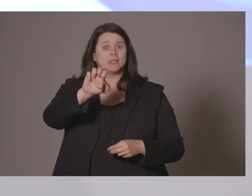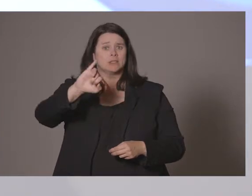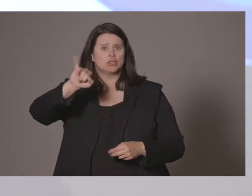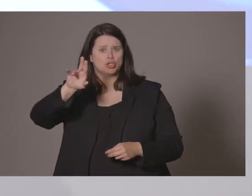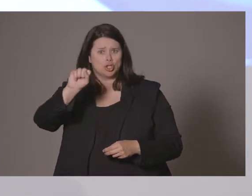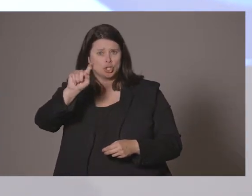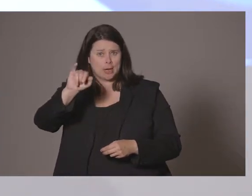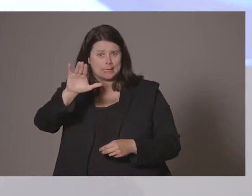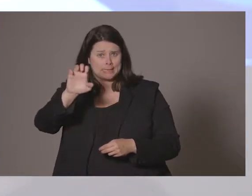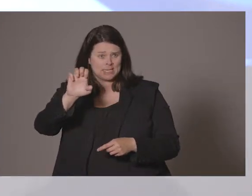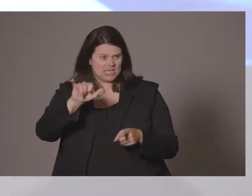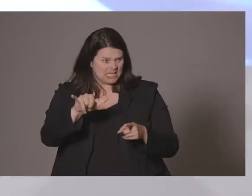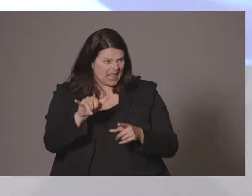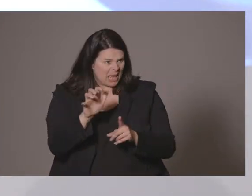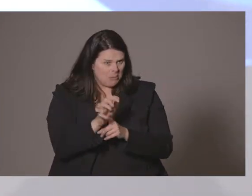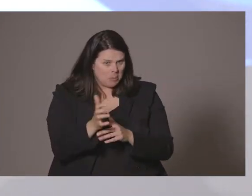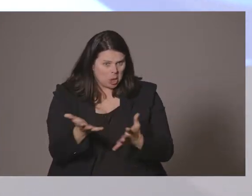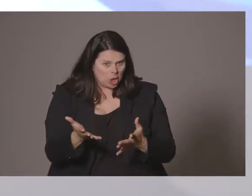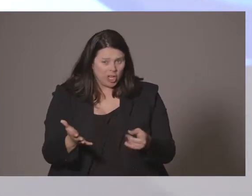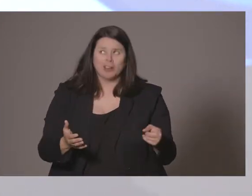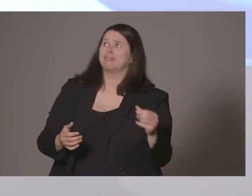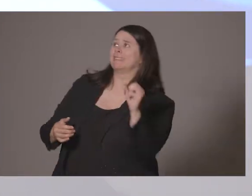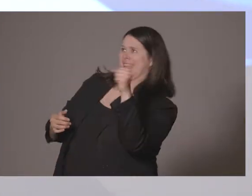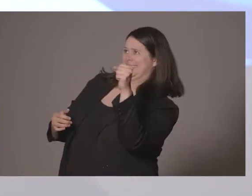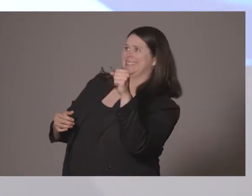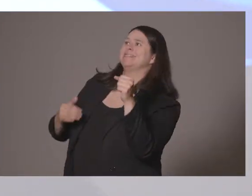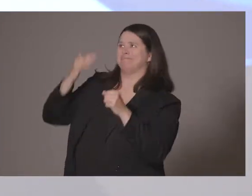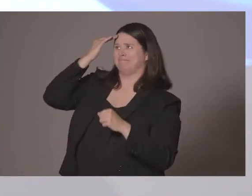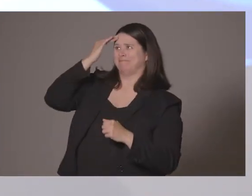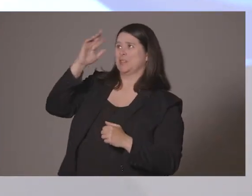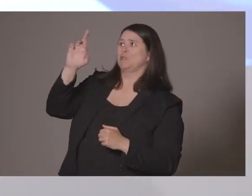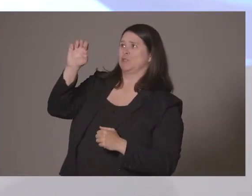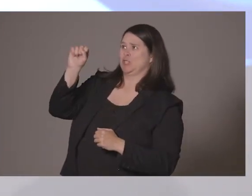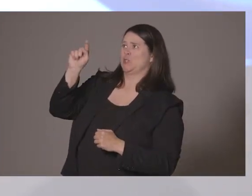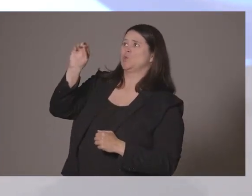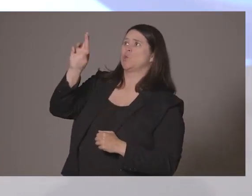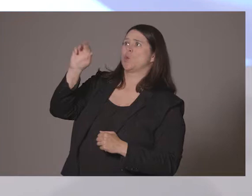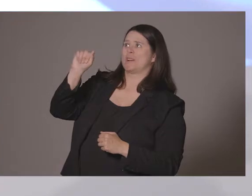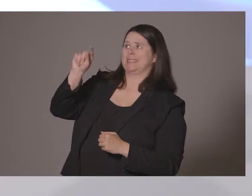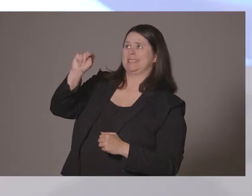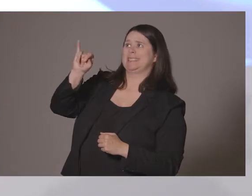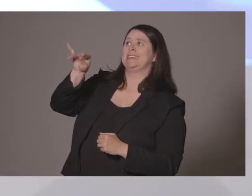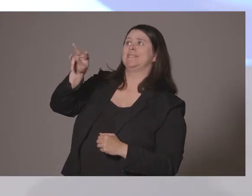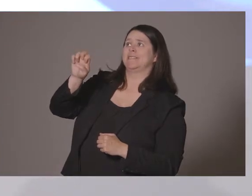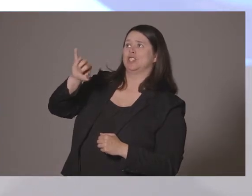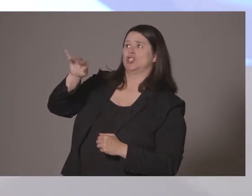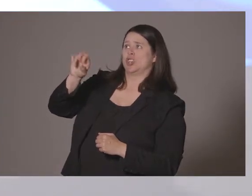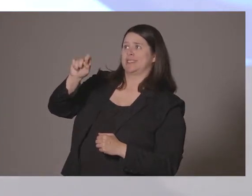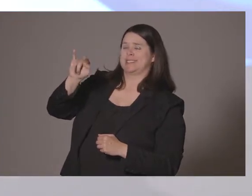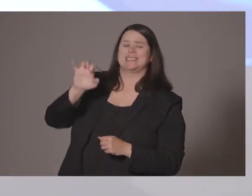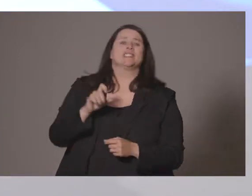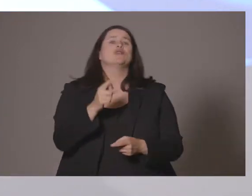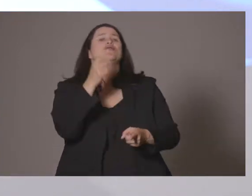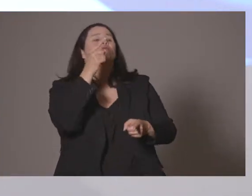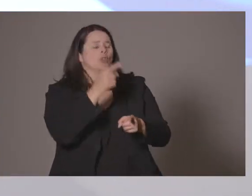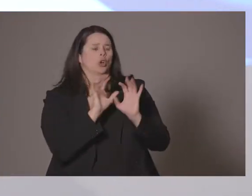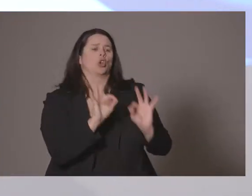sure. I was pretty sure it was, but some of the research about restorative justice has shown